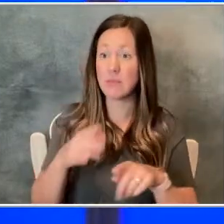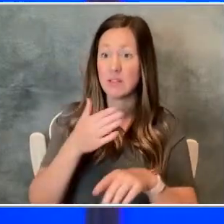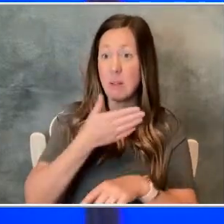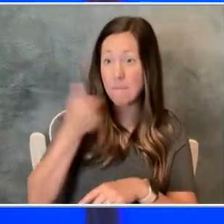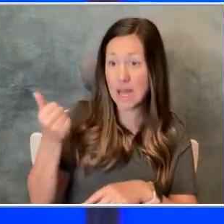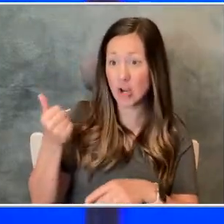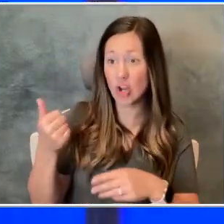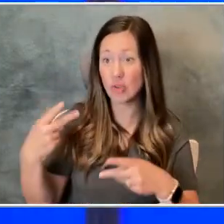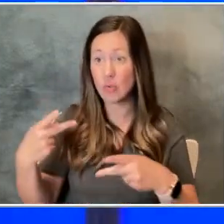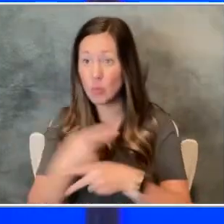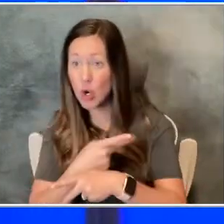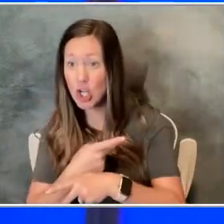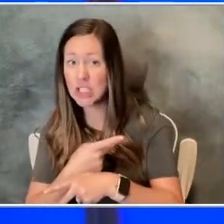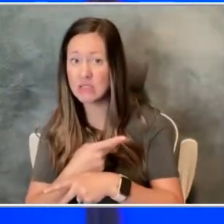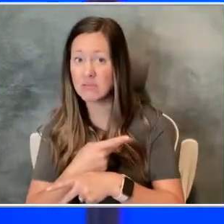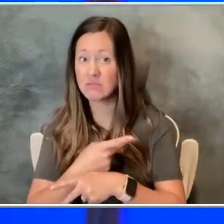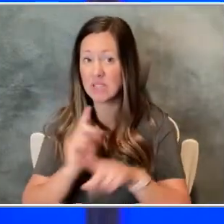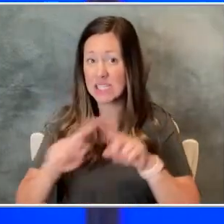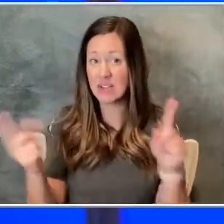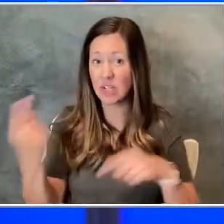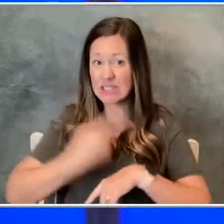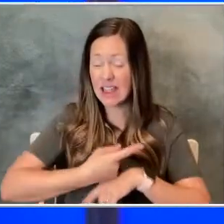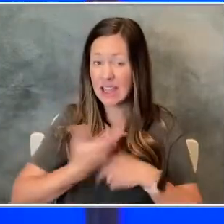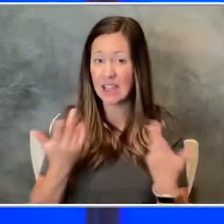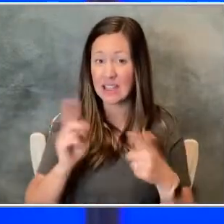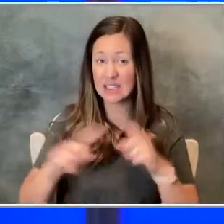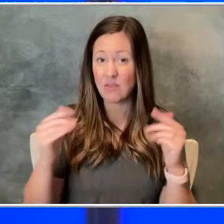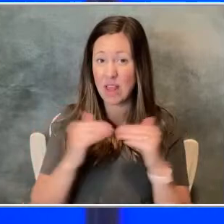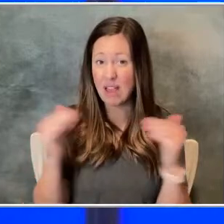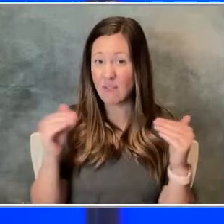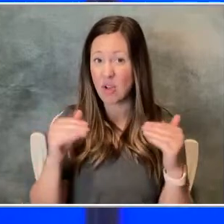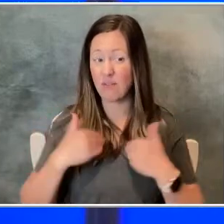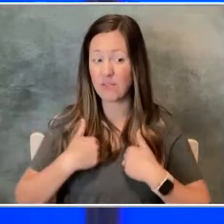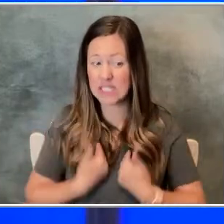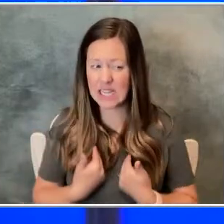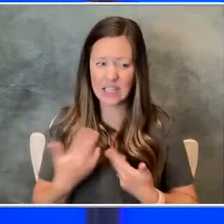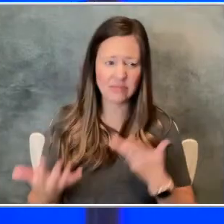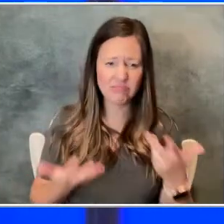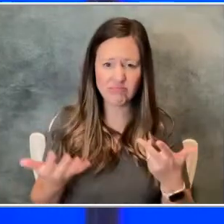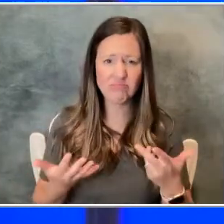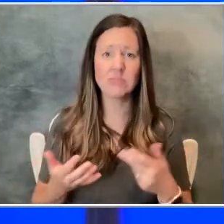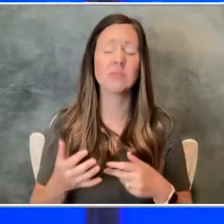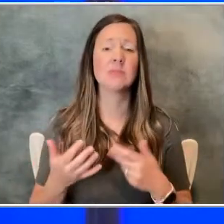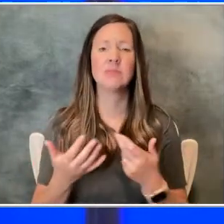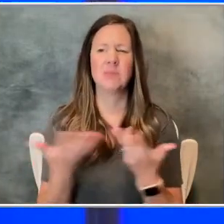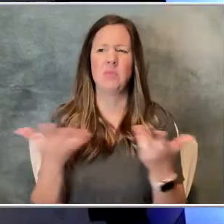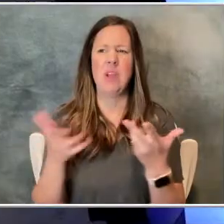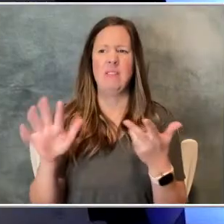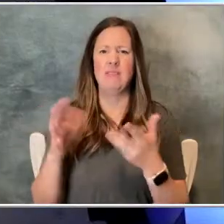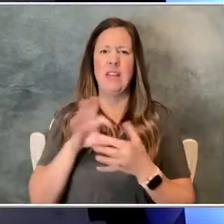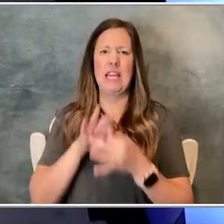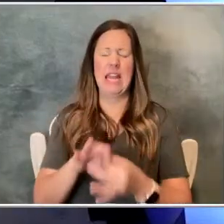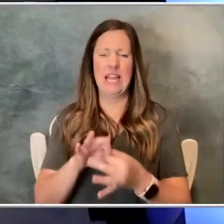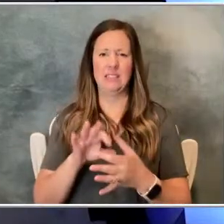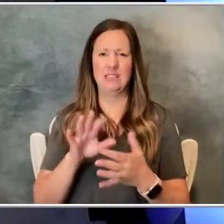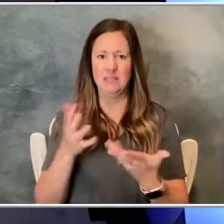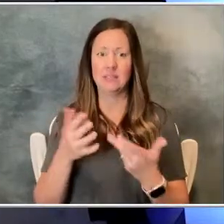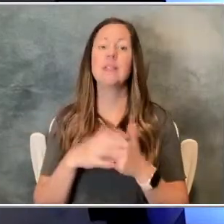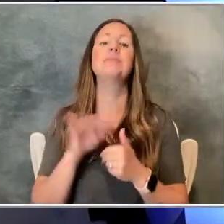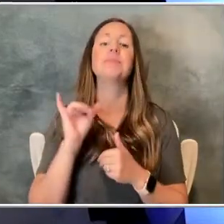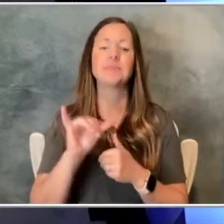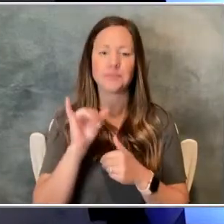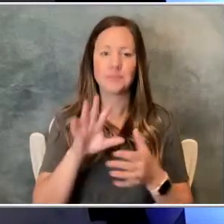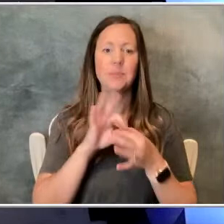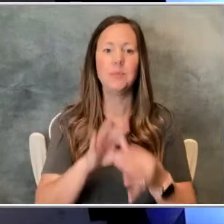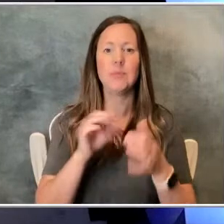days, different levels of fatigue? And what sort of connects those things together? Right, so connect the dots between